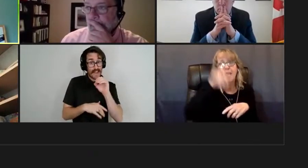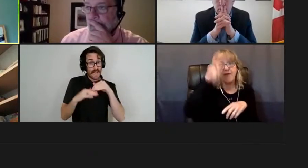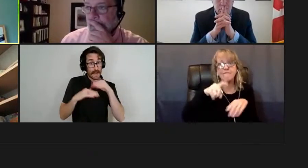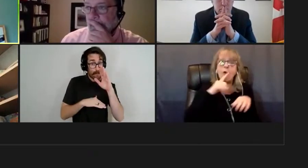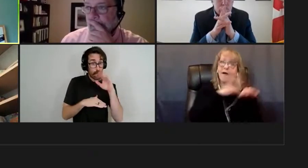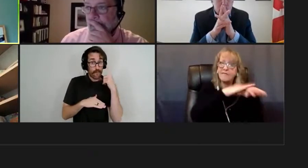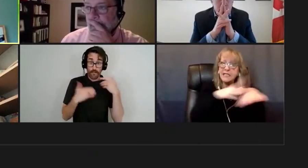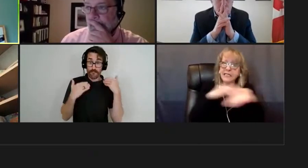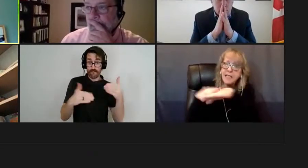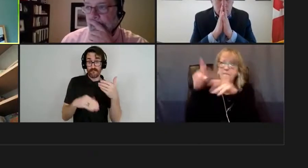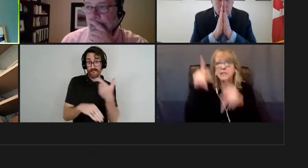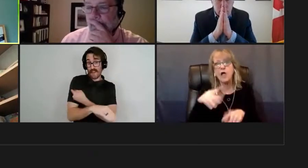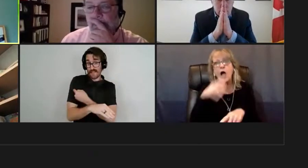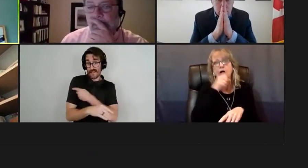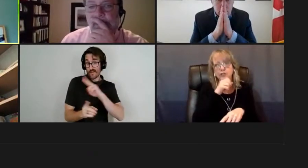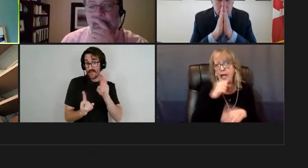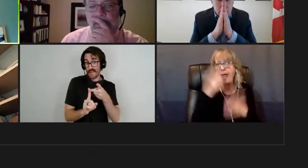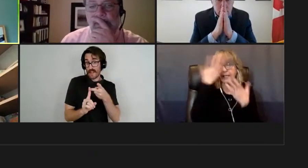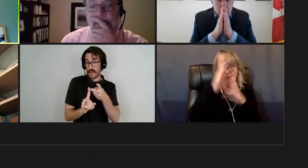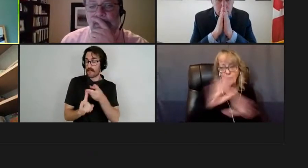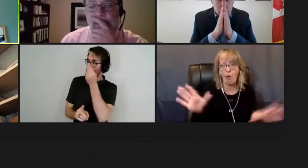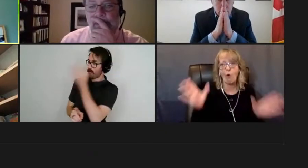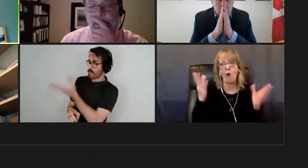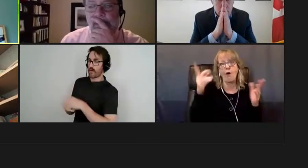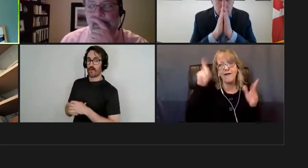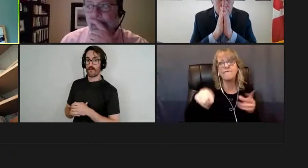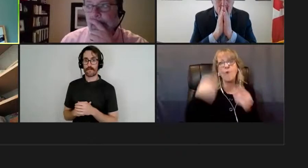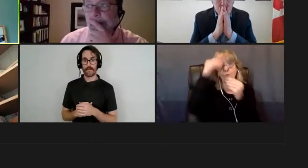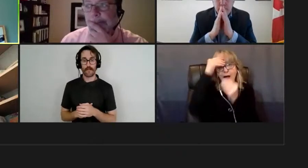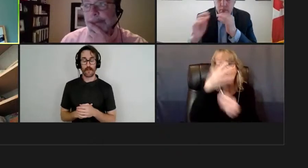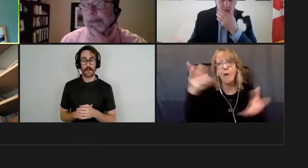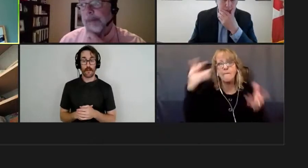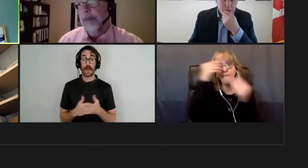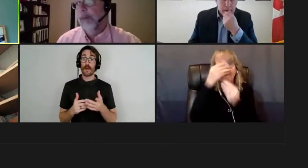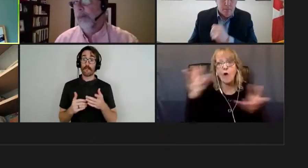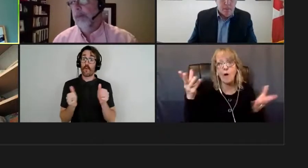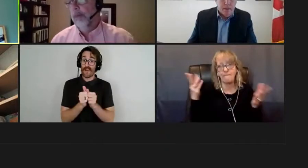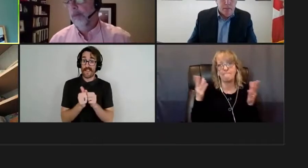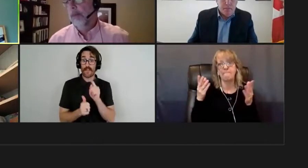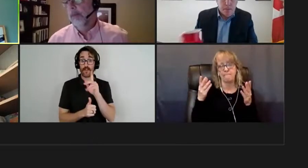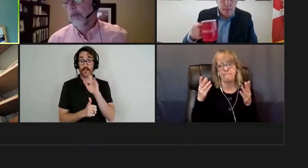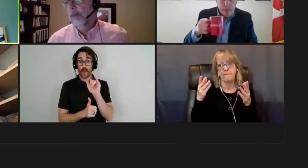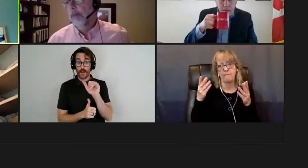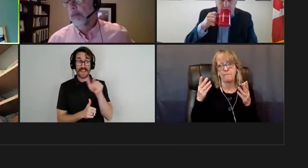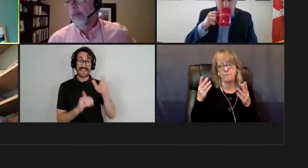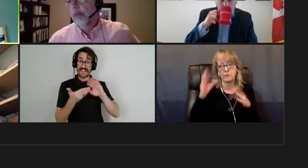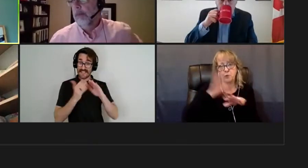them informed, because we will push out through Tony and the city and OPH through